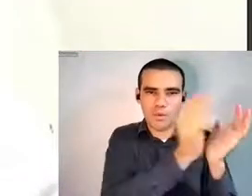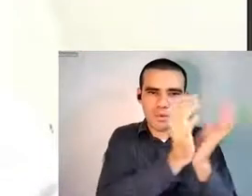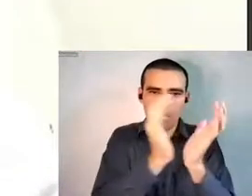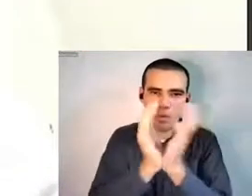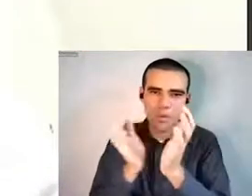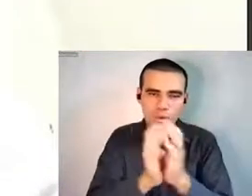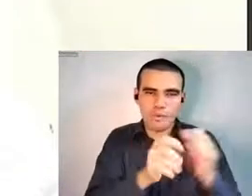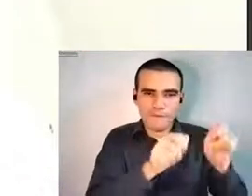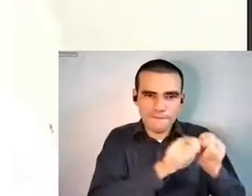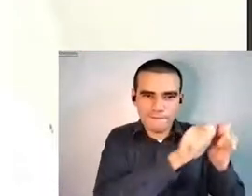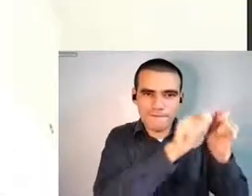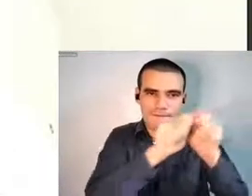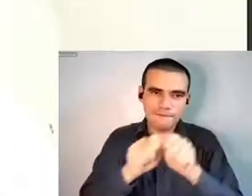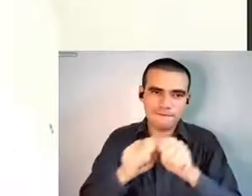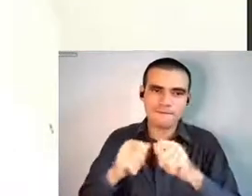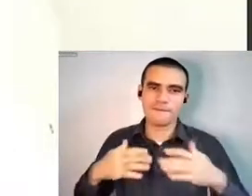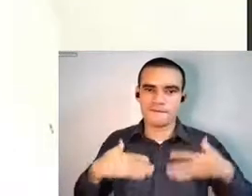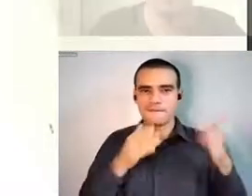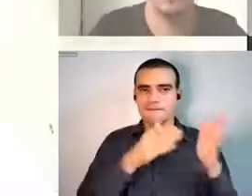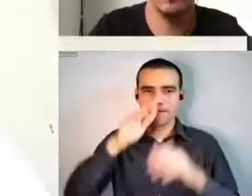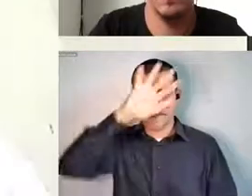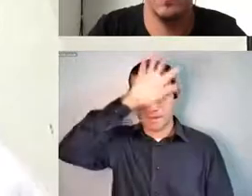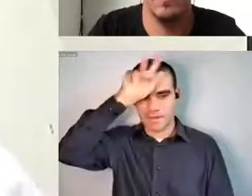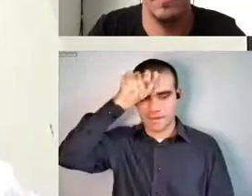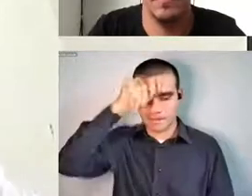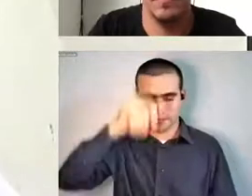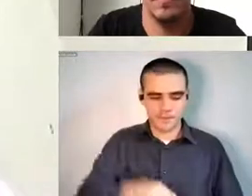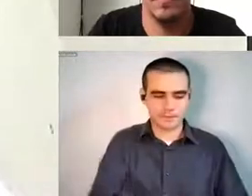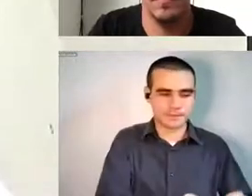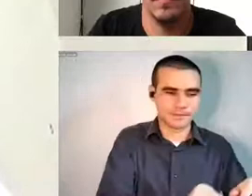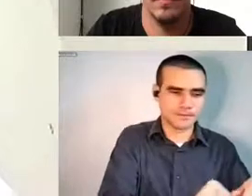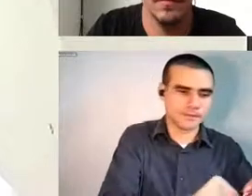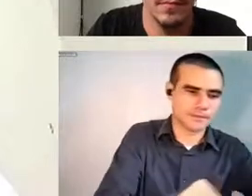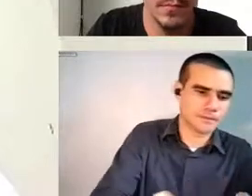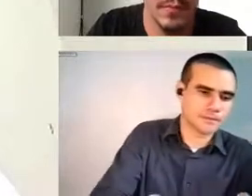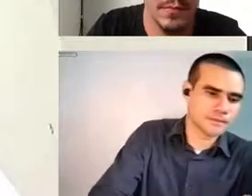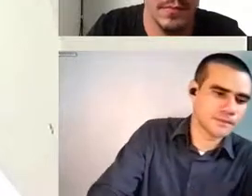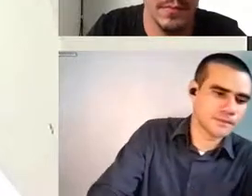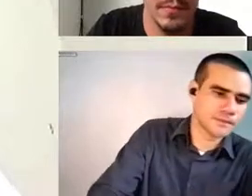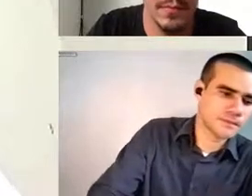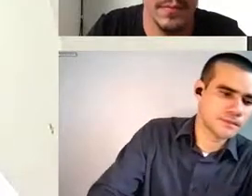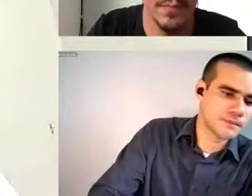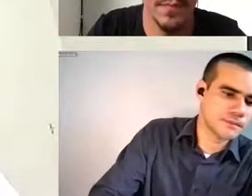productive chains of impact and scalability in the Amazon.